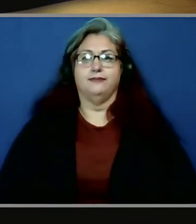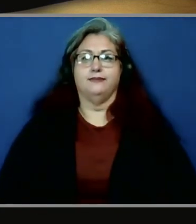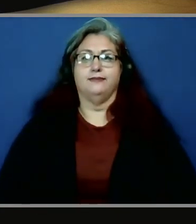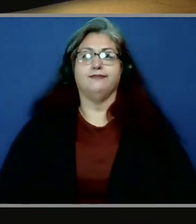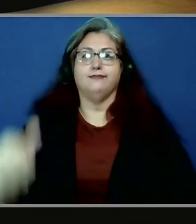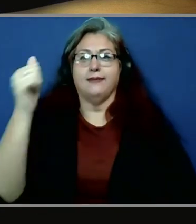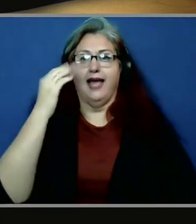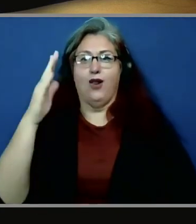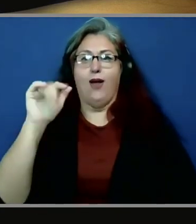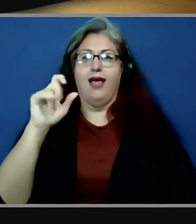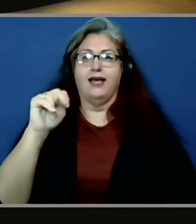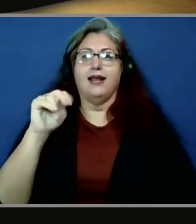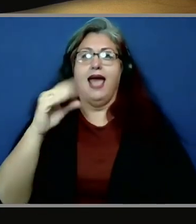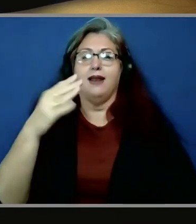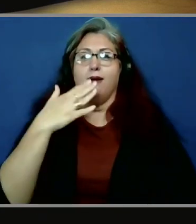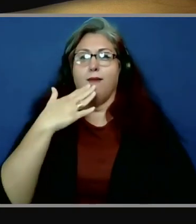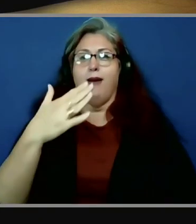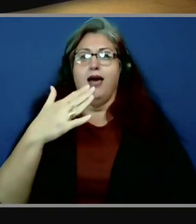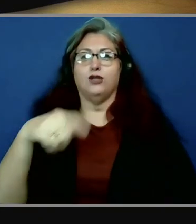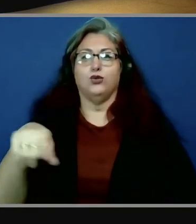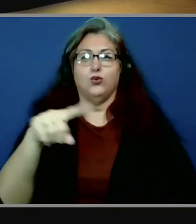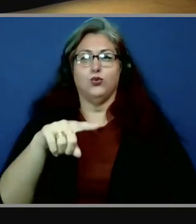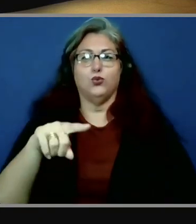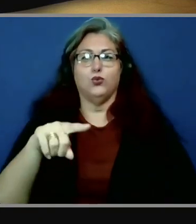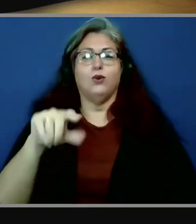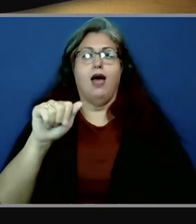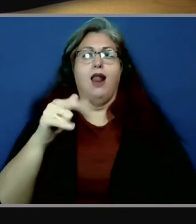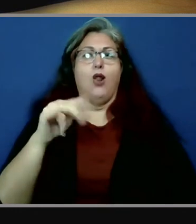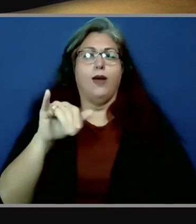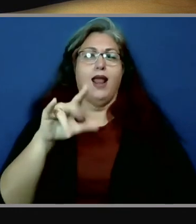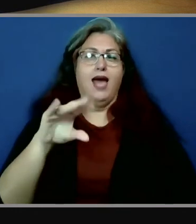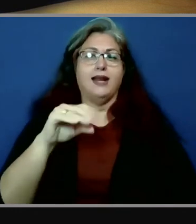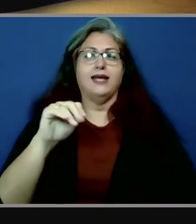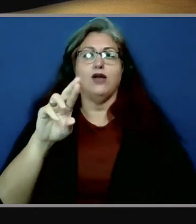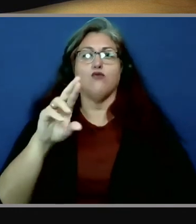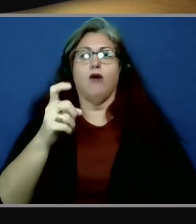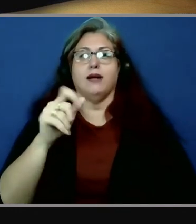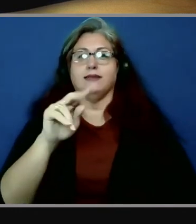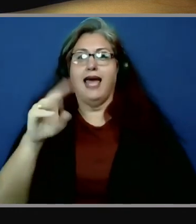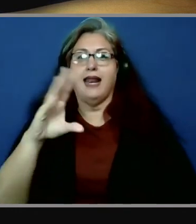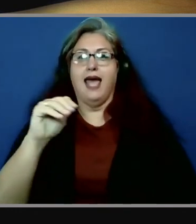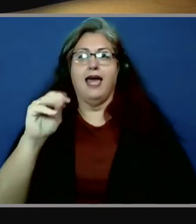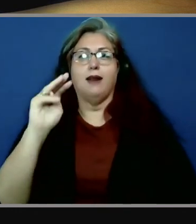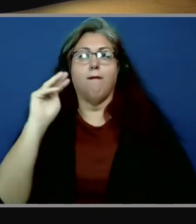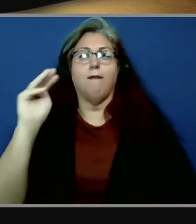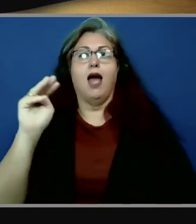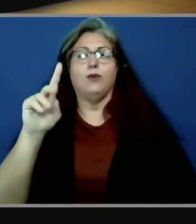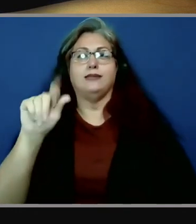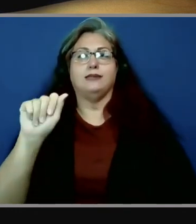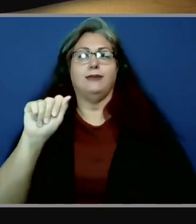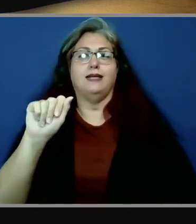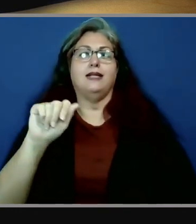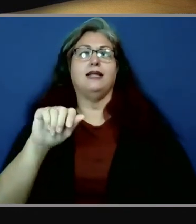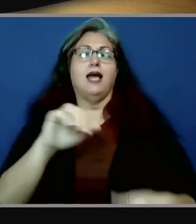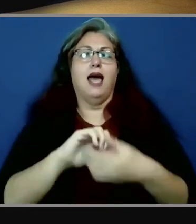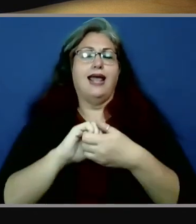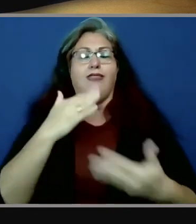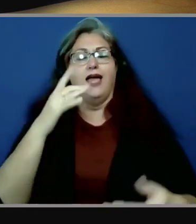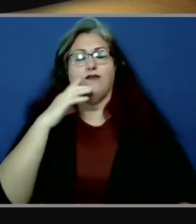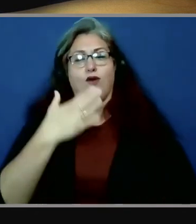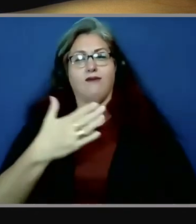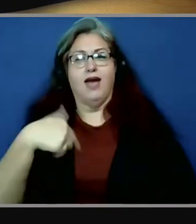Aloha, Ellen, and mahalo to you, Alohilani, Roxanne, and the Maui Disabilities Alliance. Thank you for inviting us